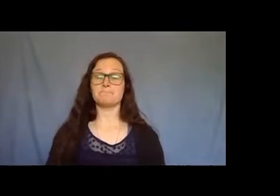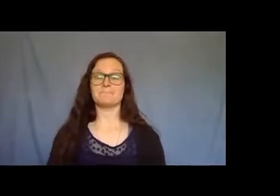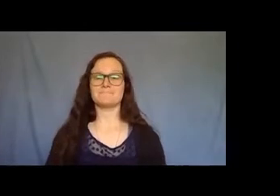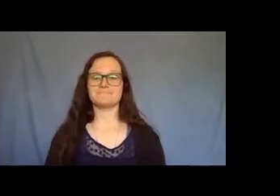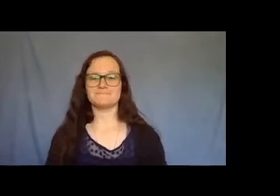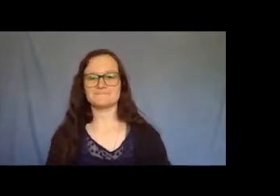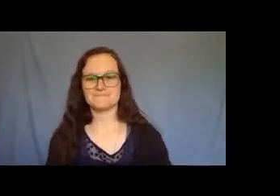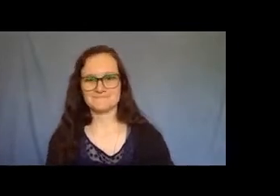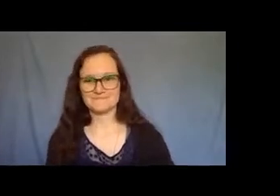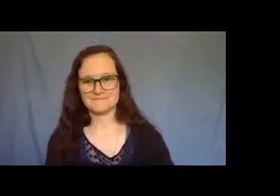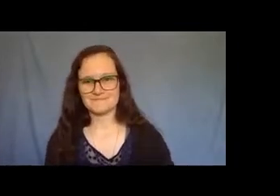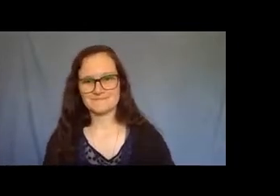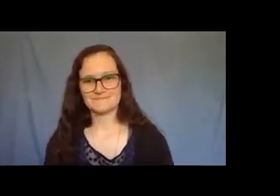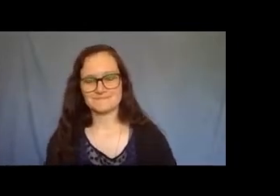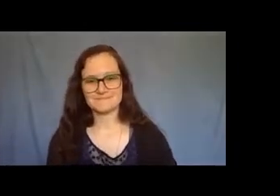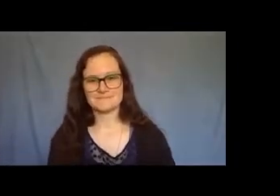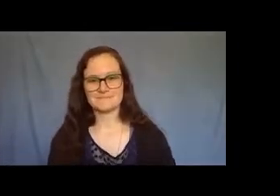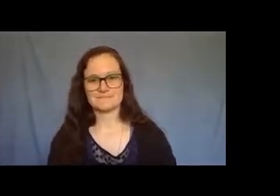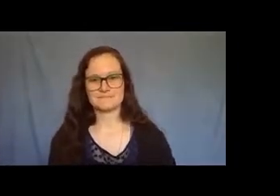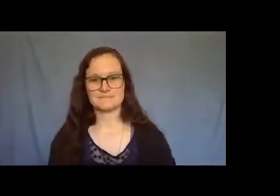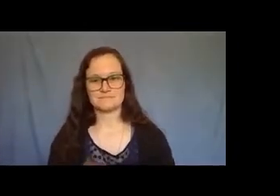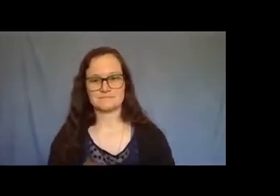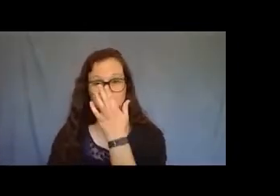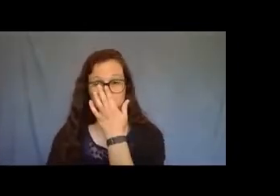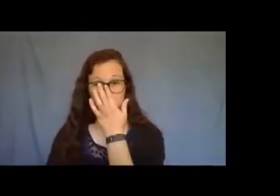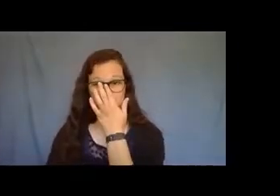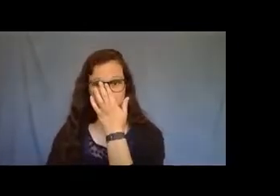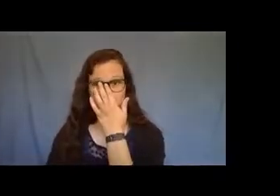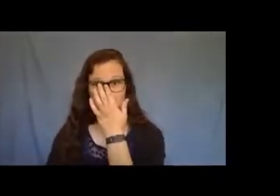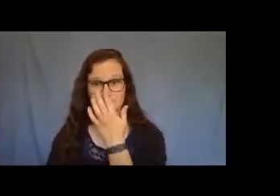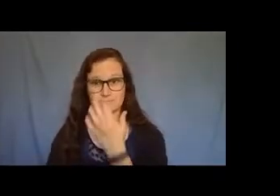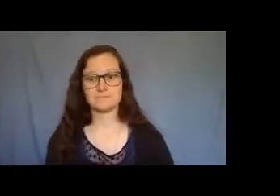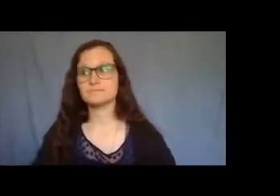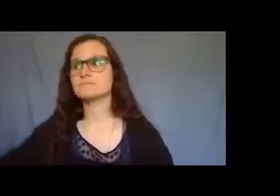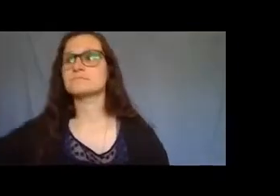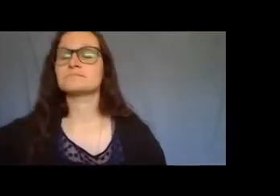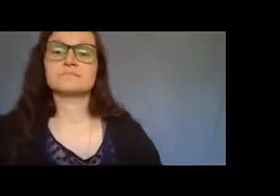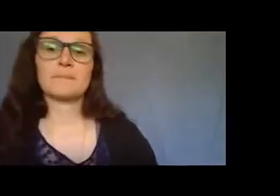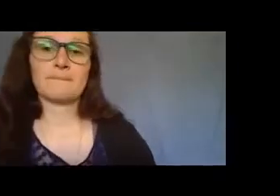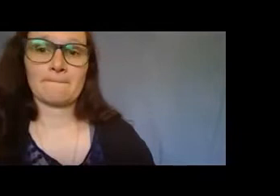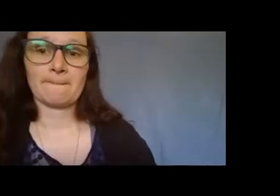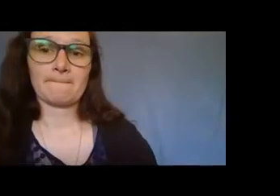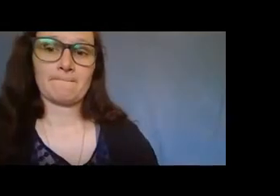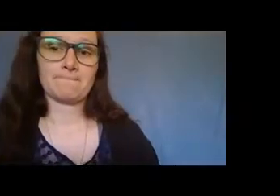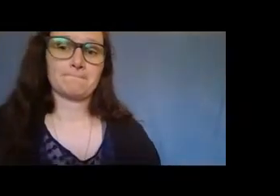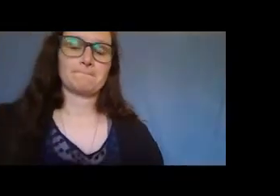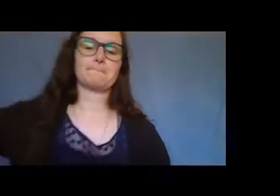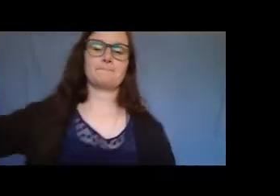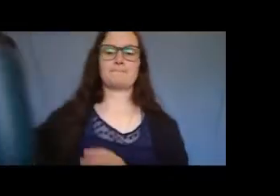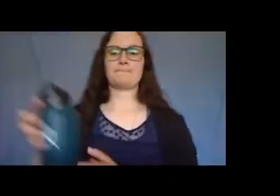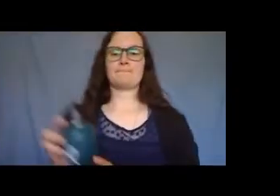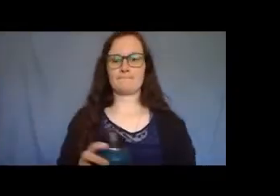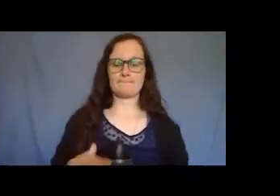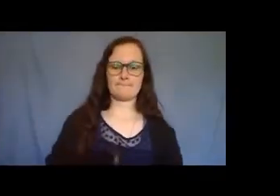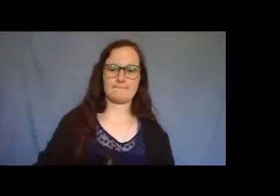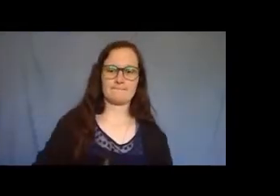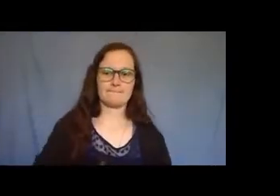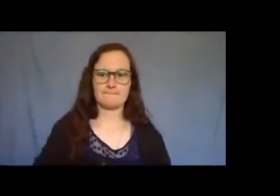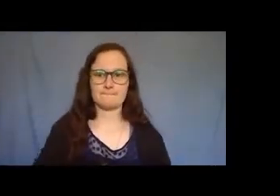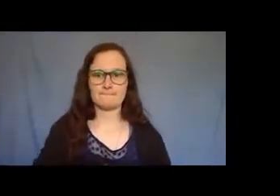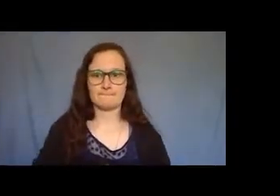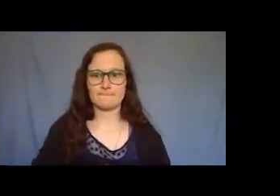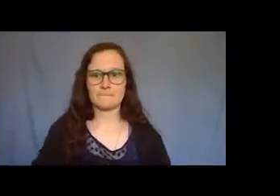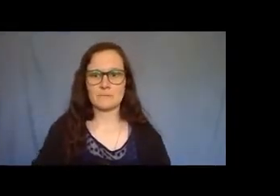So the results of NMED's investigation into these lead contamination in sediments was validated by an EPA